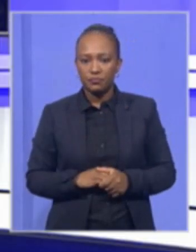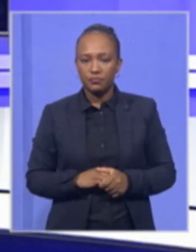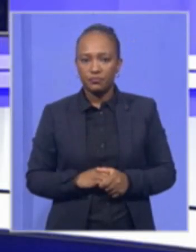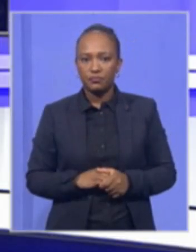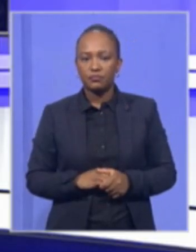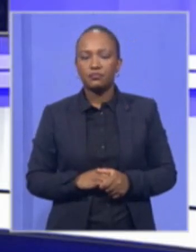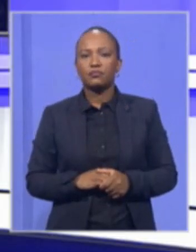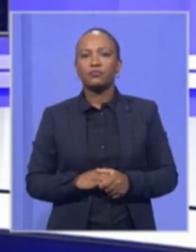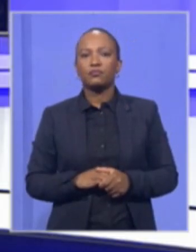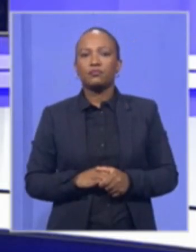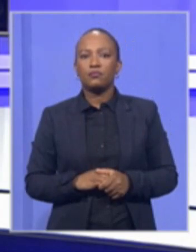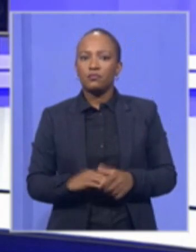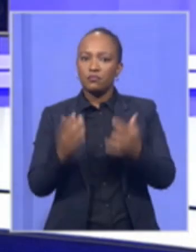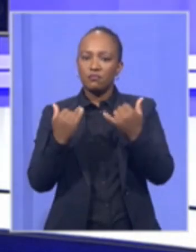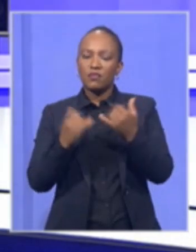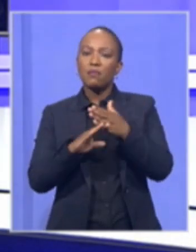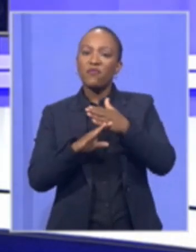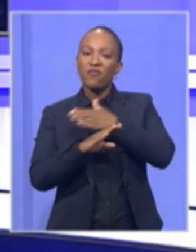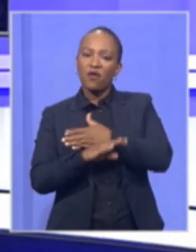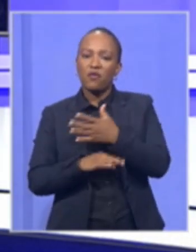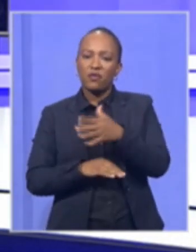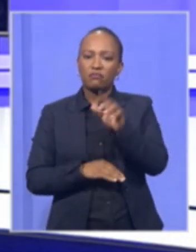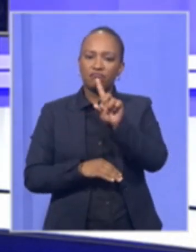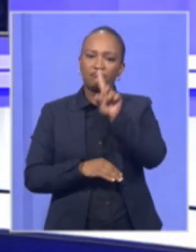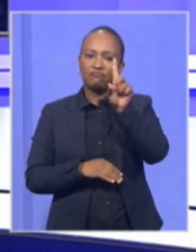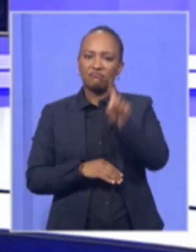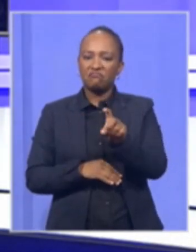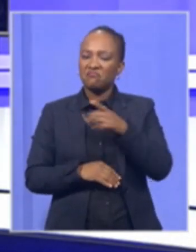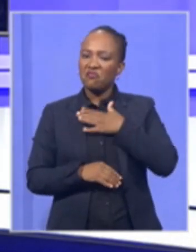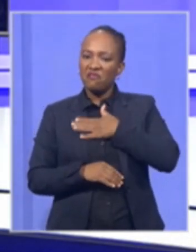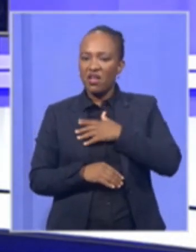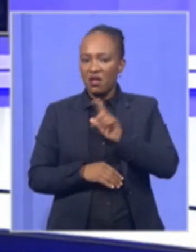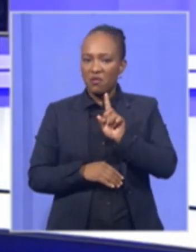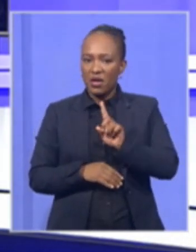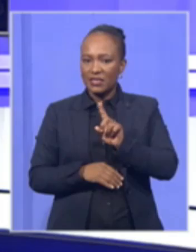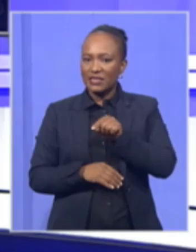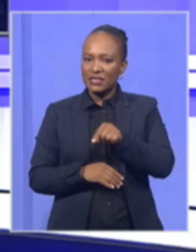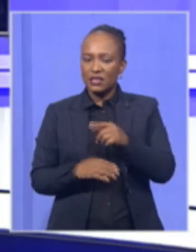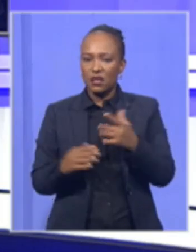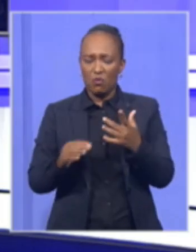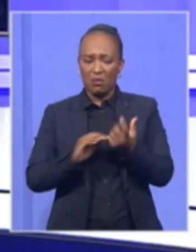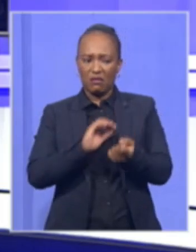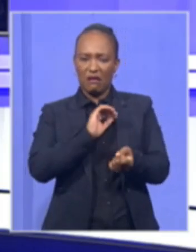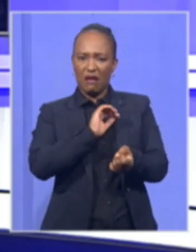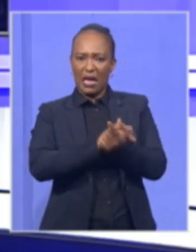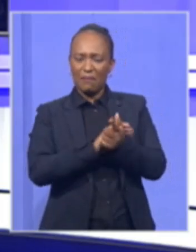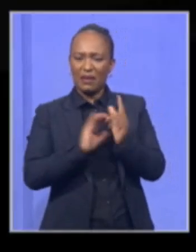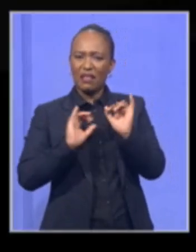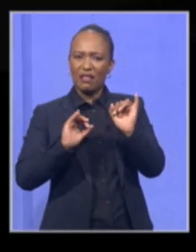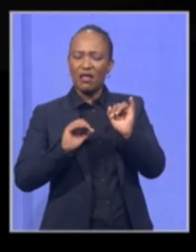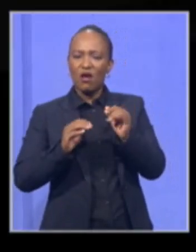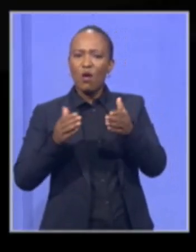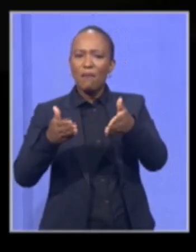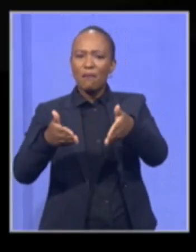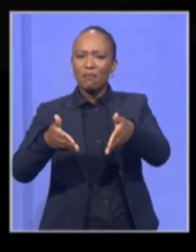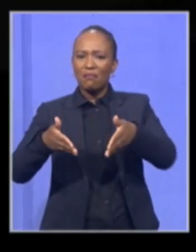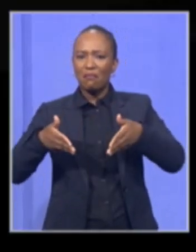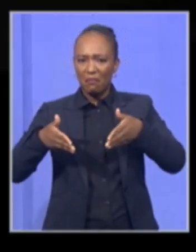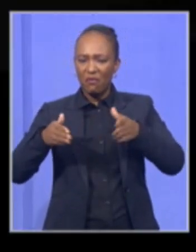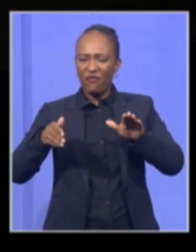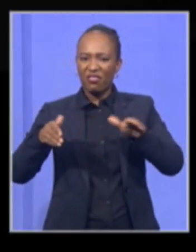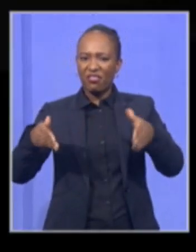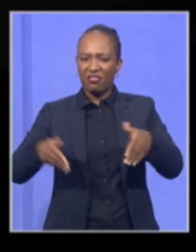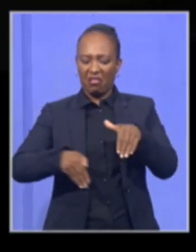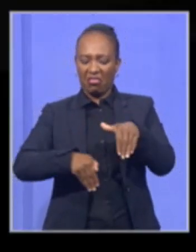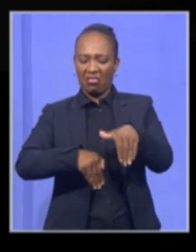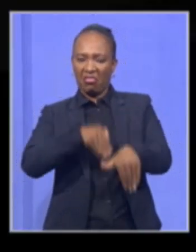Gomme godimo ga yona taba ye Bijana re botšišitše gore na maikutlo a gago ke afe ka ga ditiragalo tša bošula bja go epololwa ga mabitla